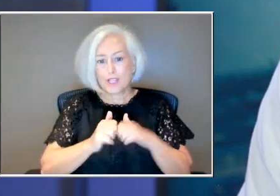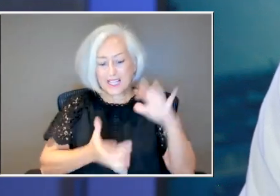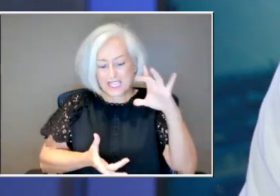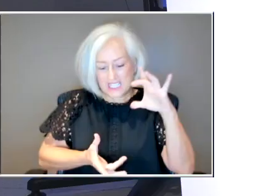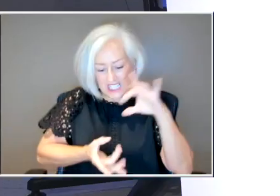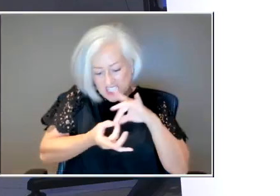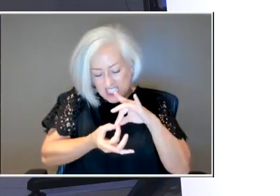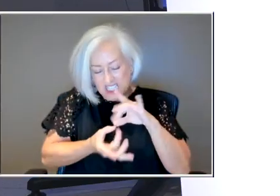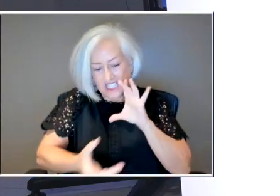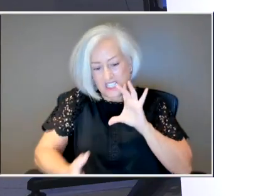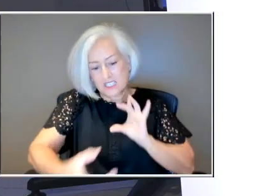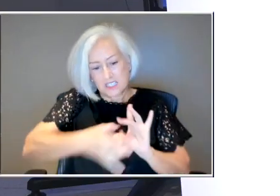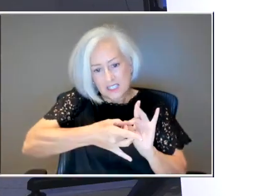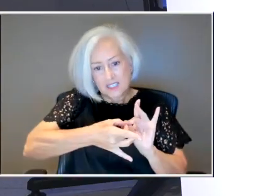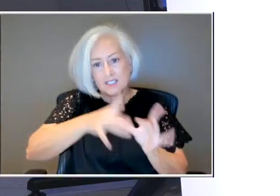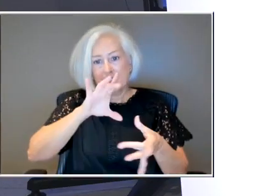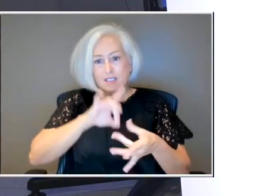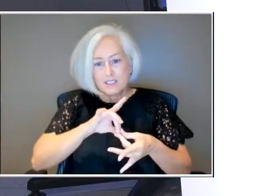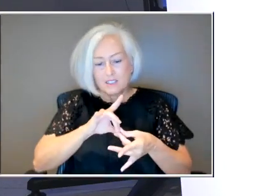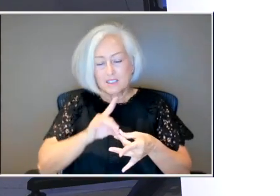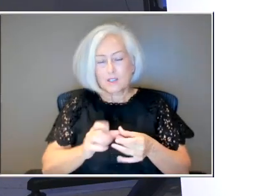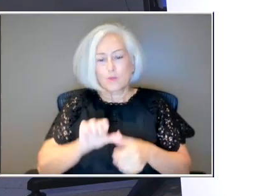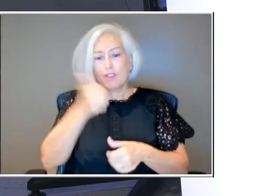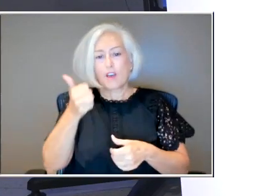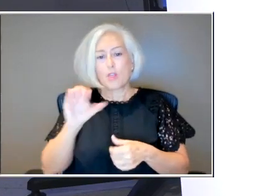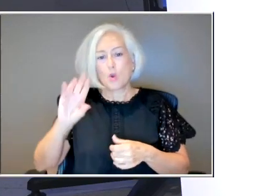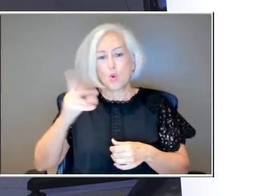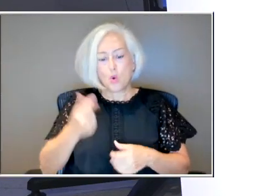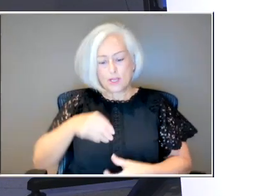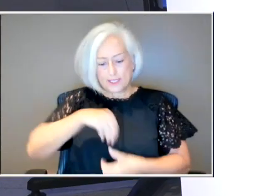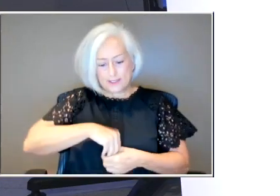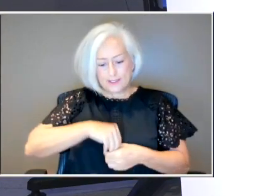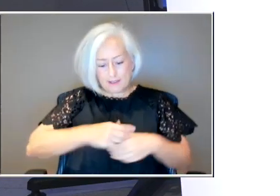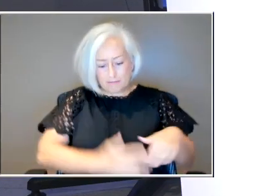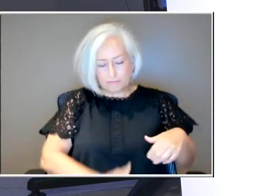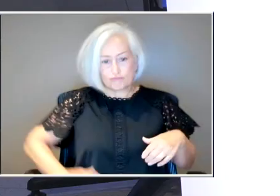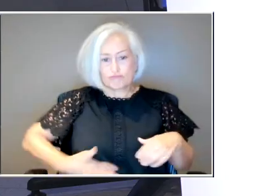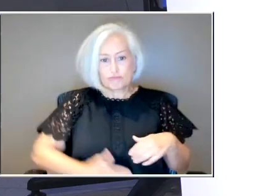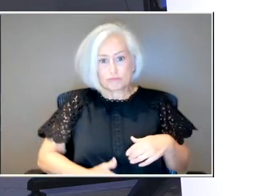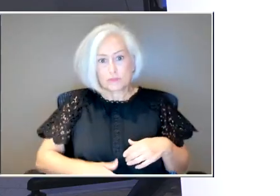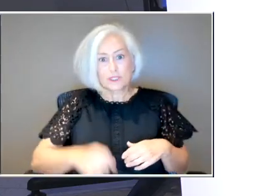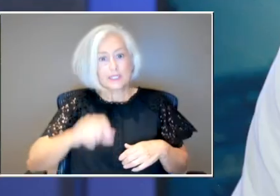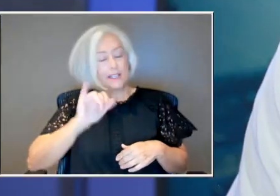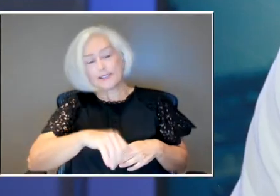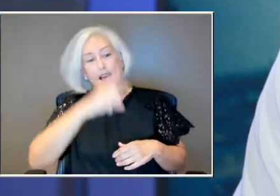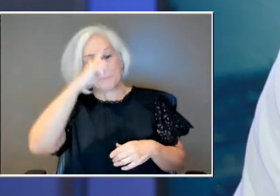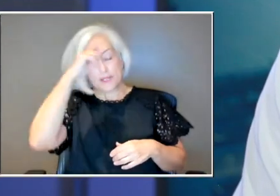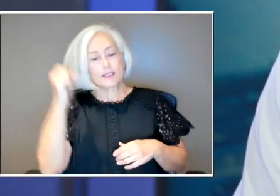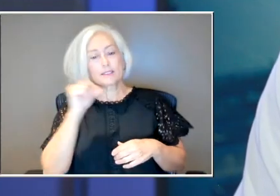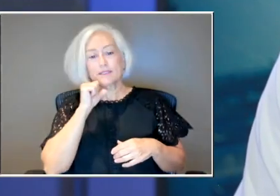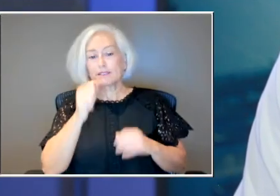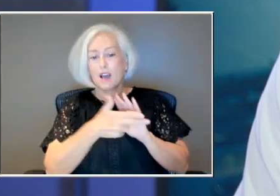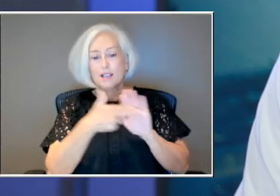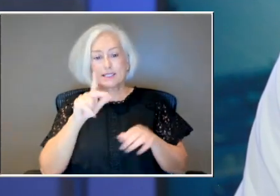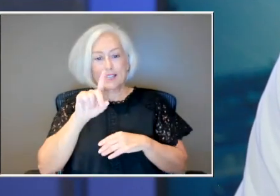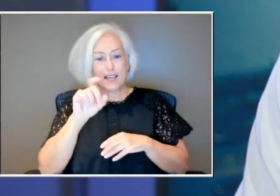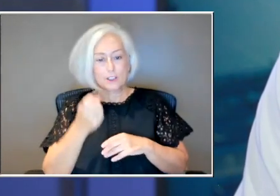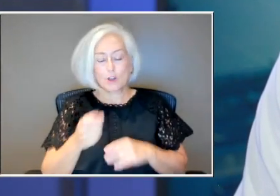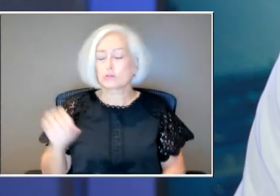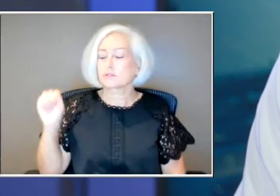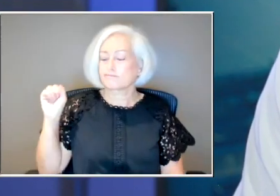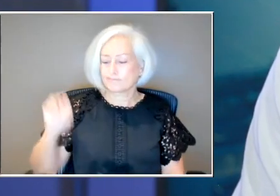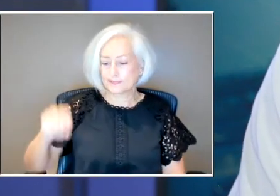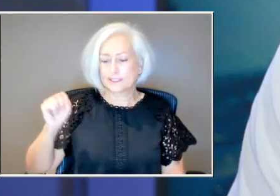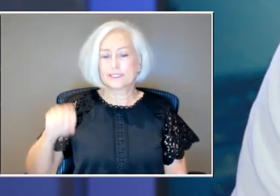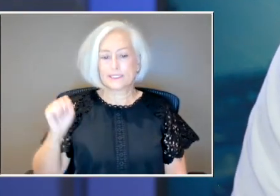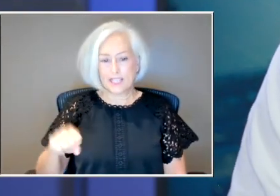is that because it goes undetected or undiagnosed? A lot of times, yes. and there's probably some factors, related to